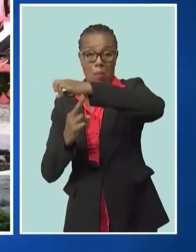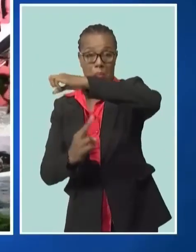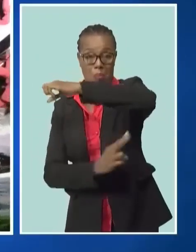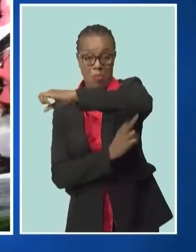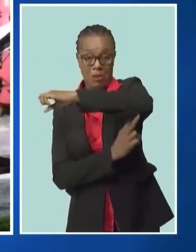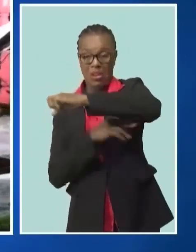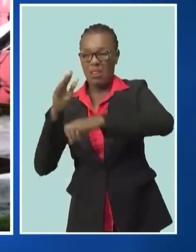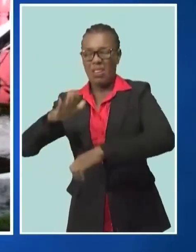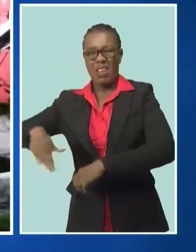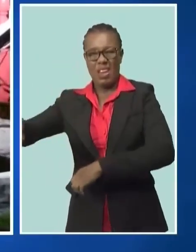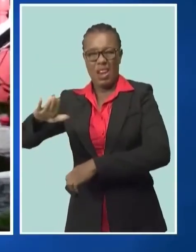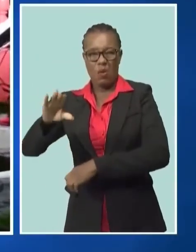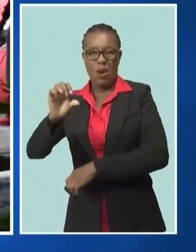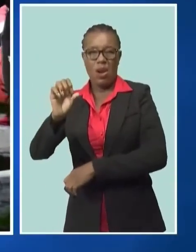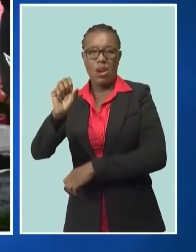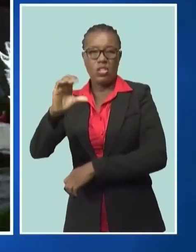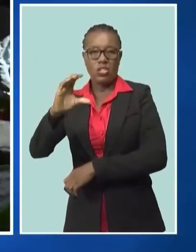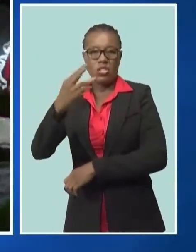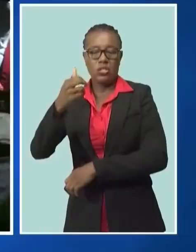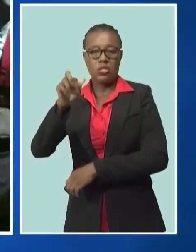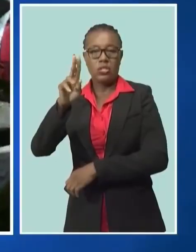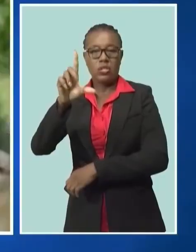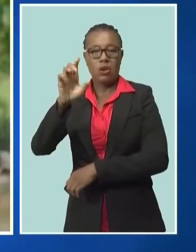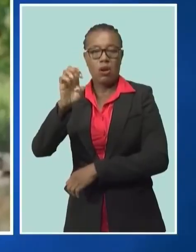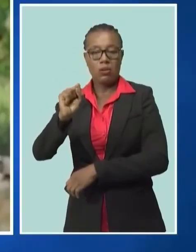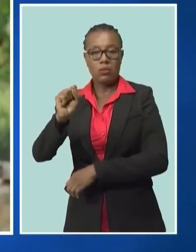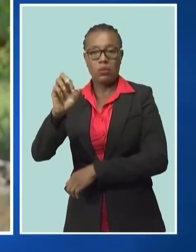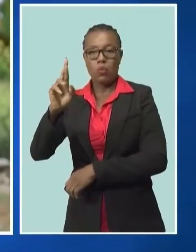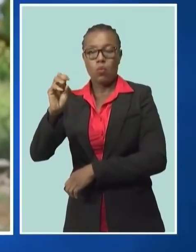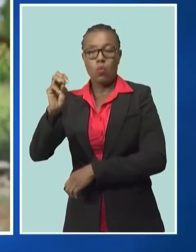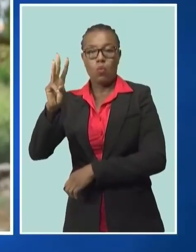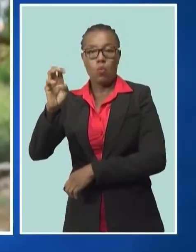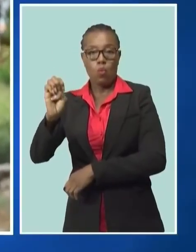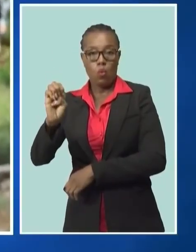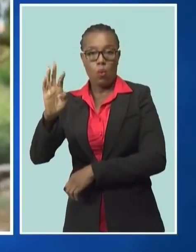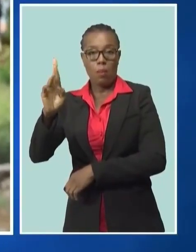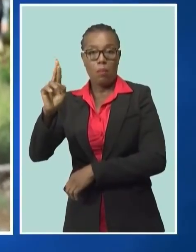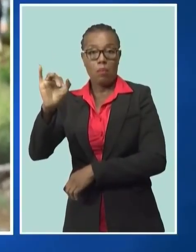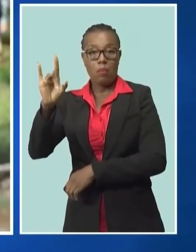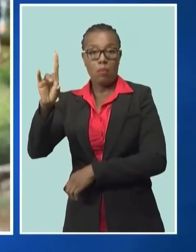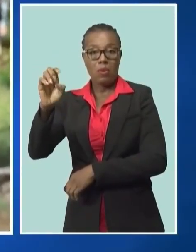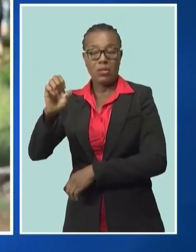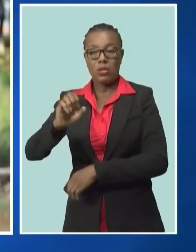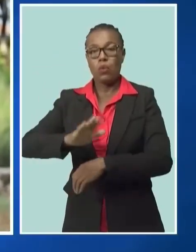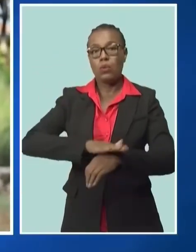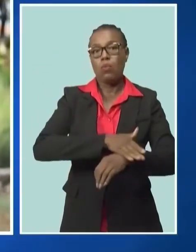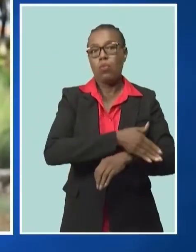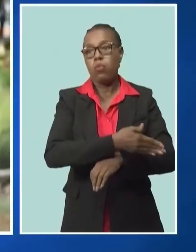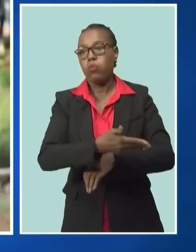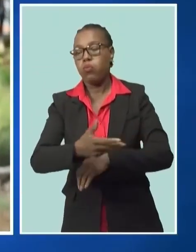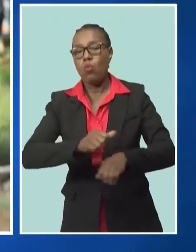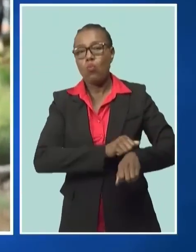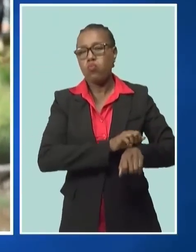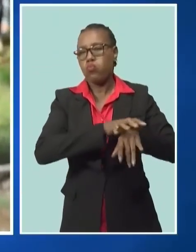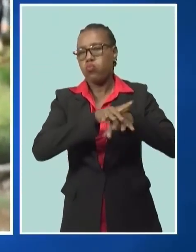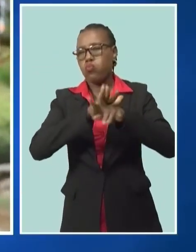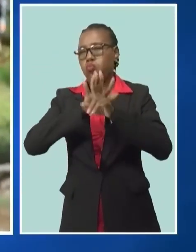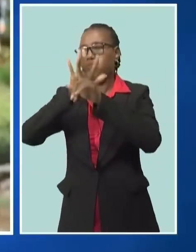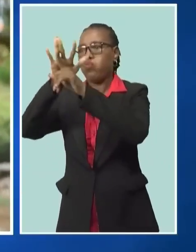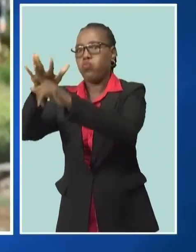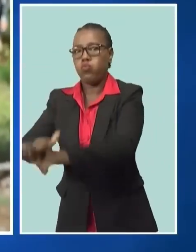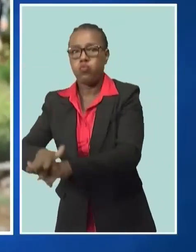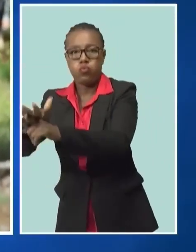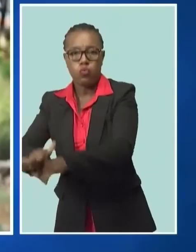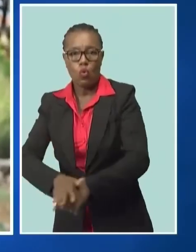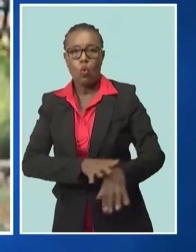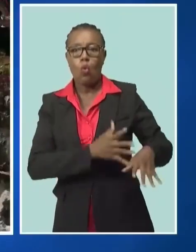Charles Road Bridge, and his name is Terry Kelman. The emergency